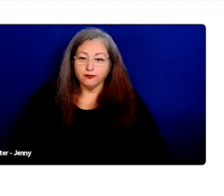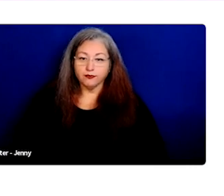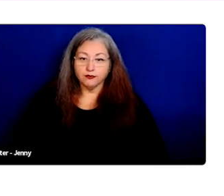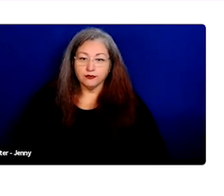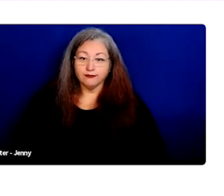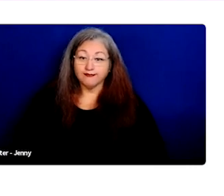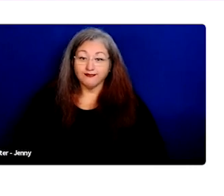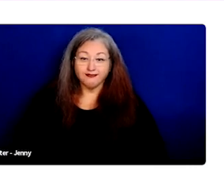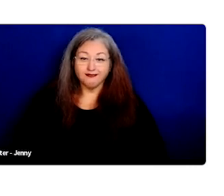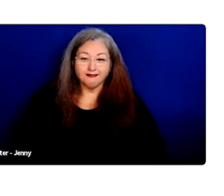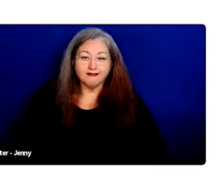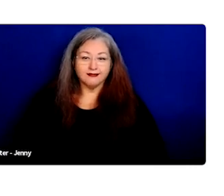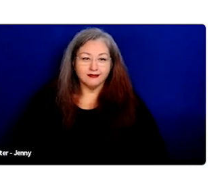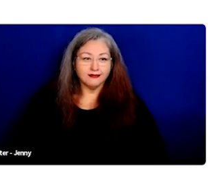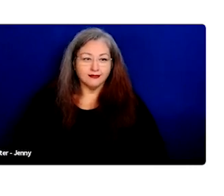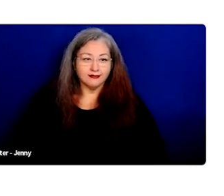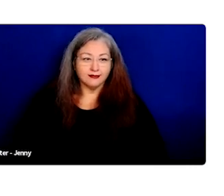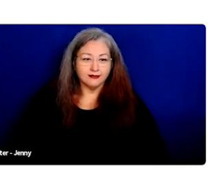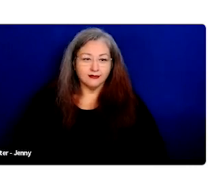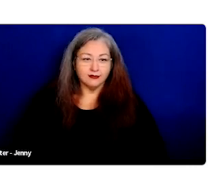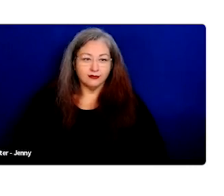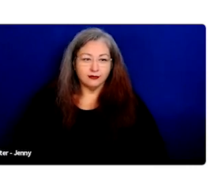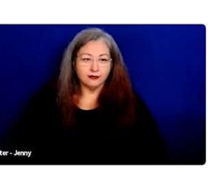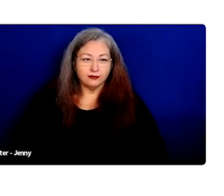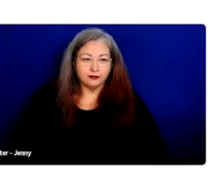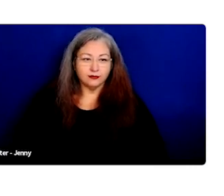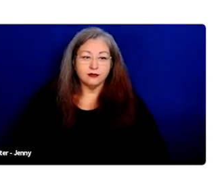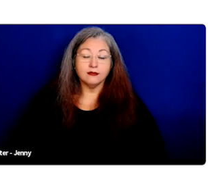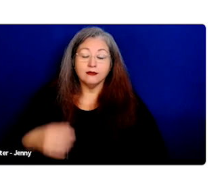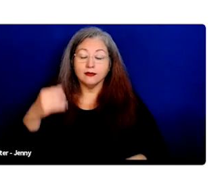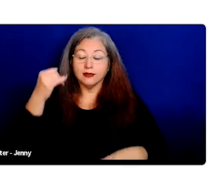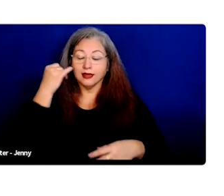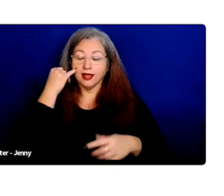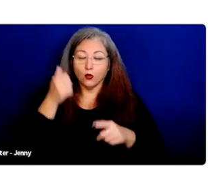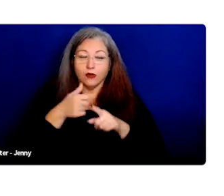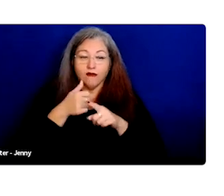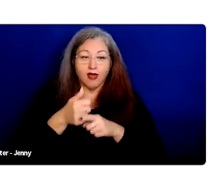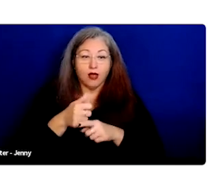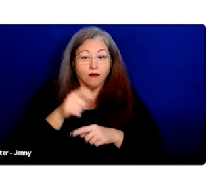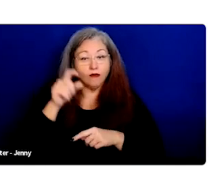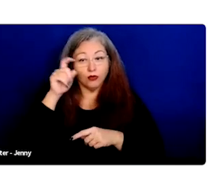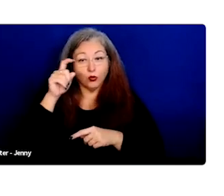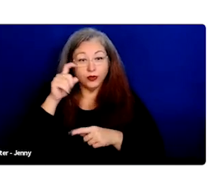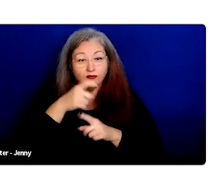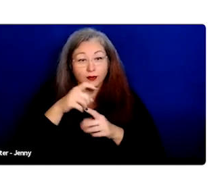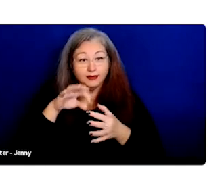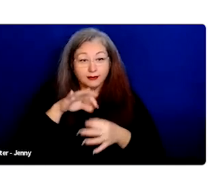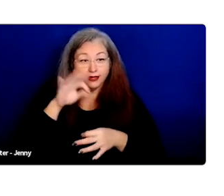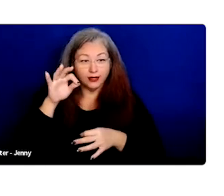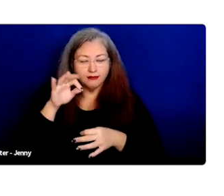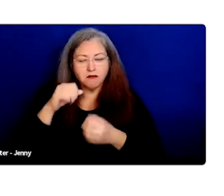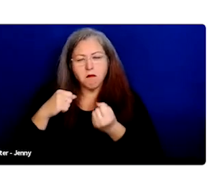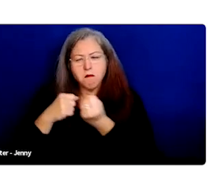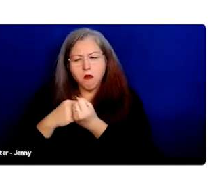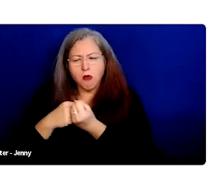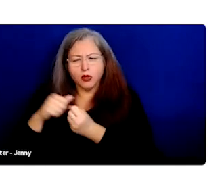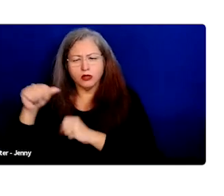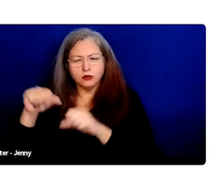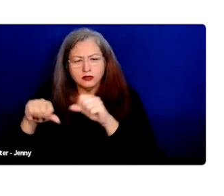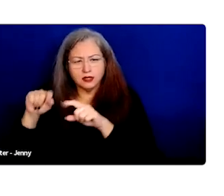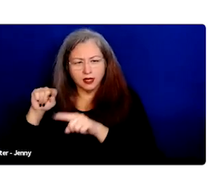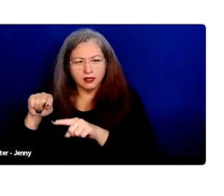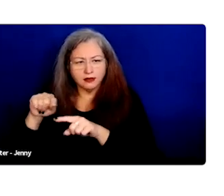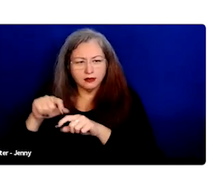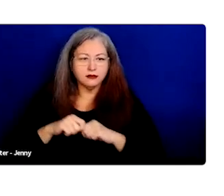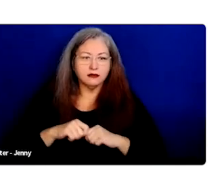Okay, fantastic. If we follow the wisdom of spirit, supported by science, we'll